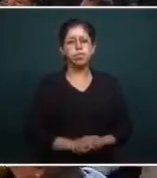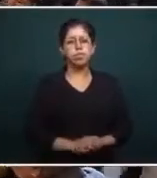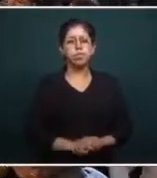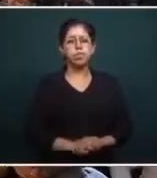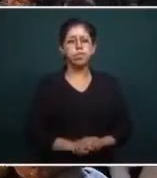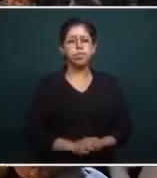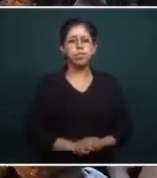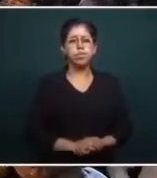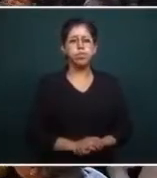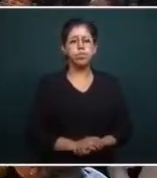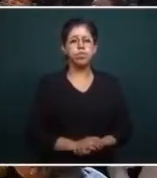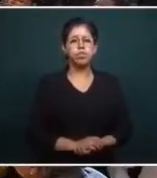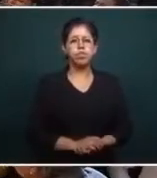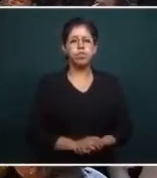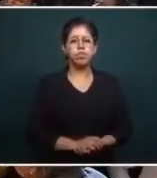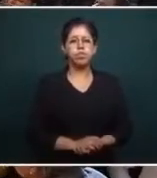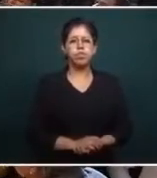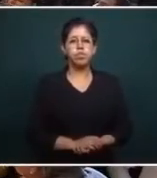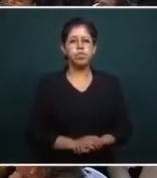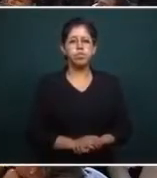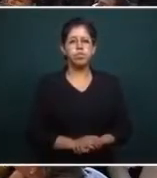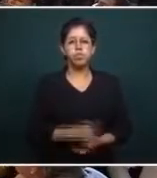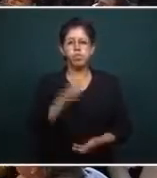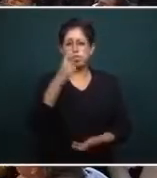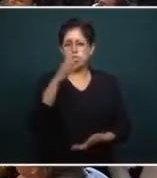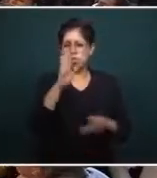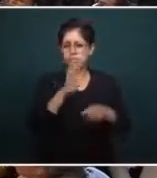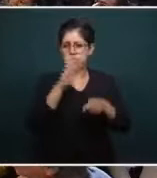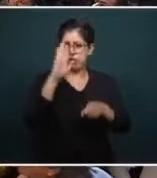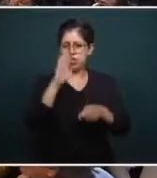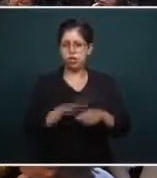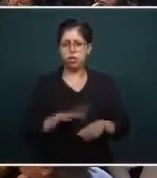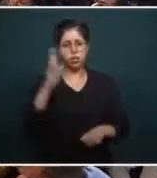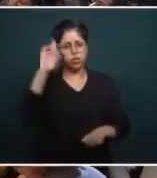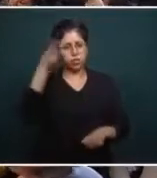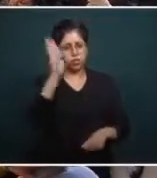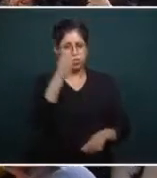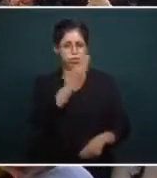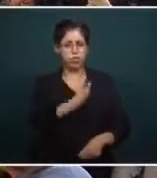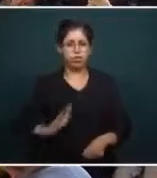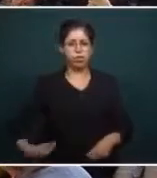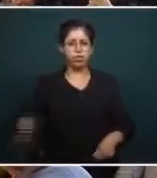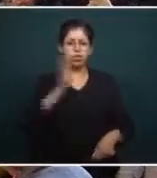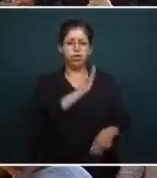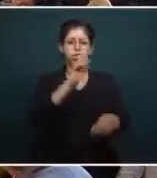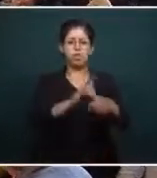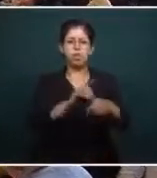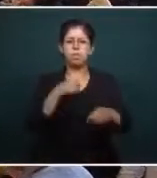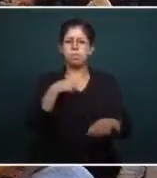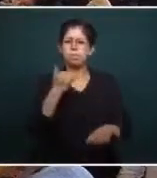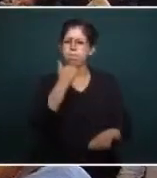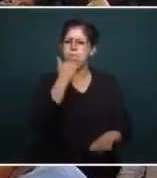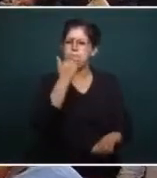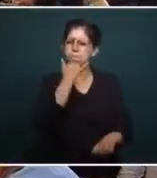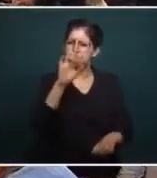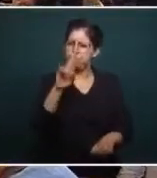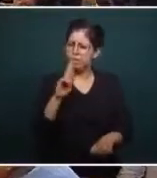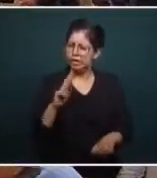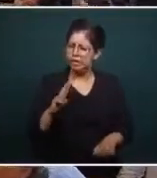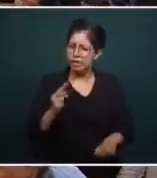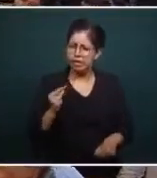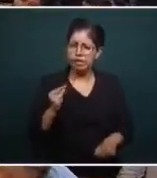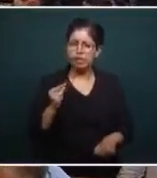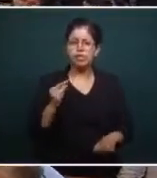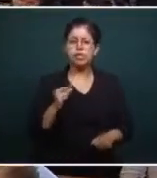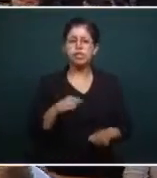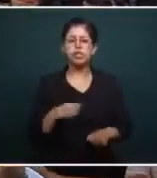¿Les parece? So if you don't Una mind, más. one more Hola, question. buenos días. Oiga, perdóneme que me regrese tantito So al I'm going to